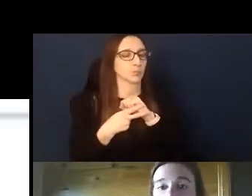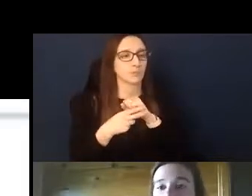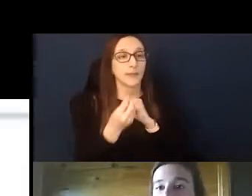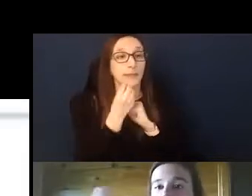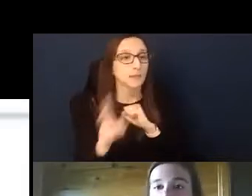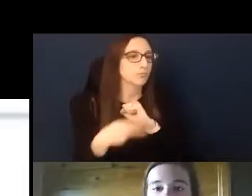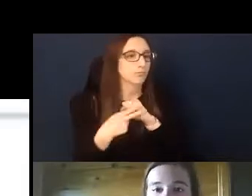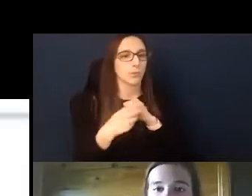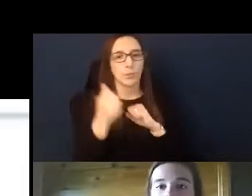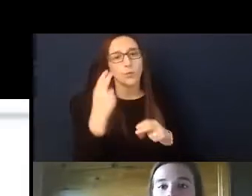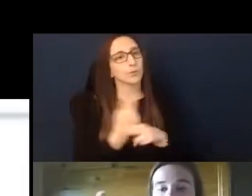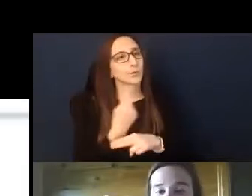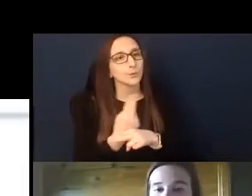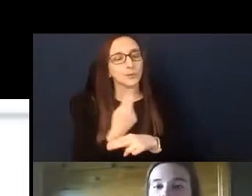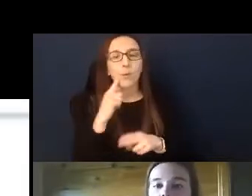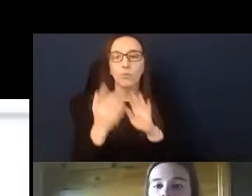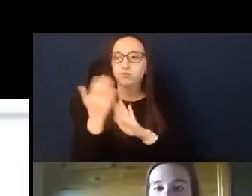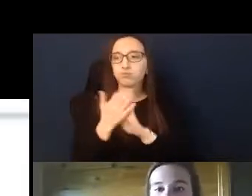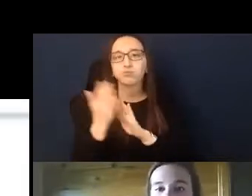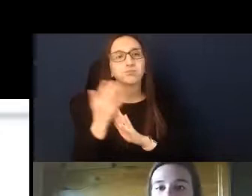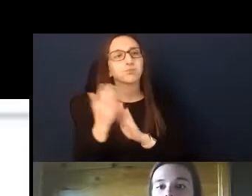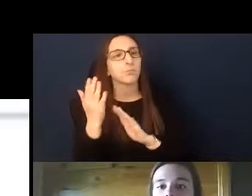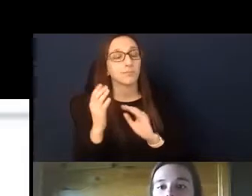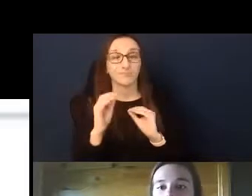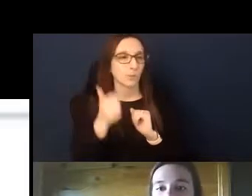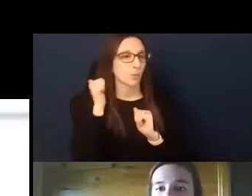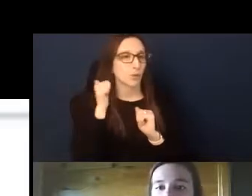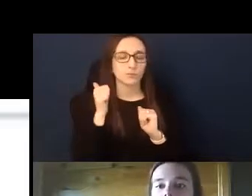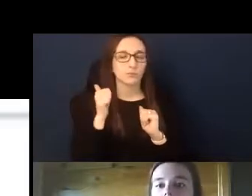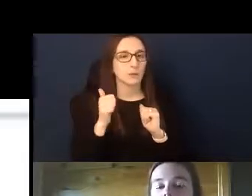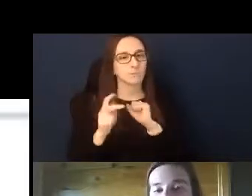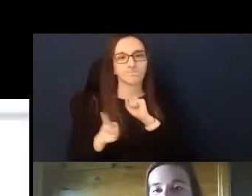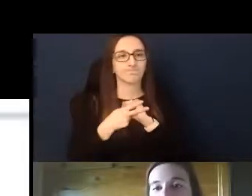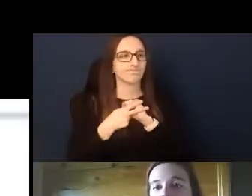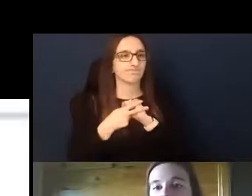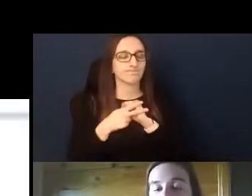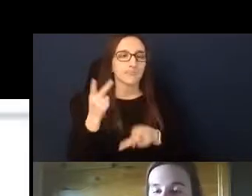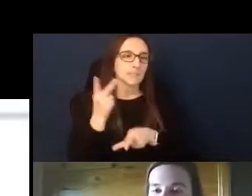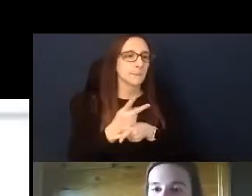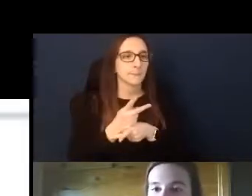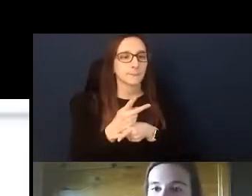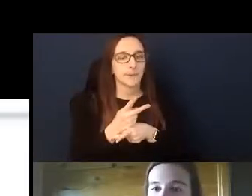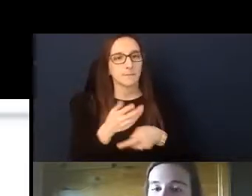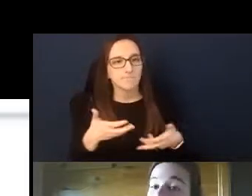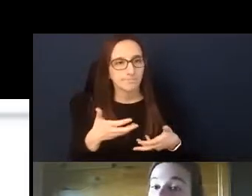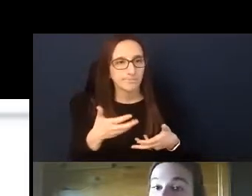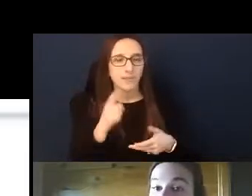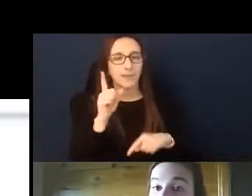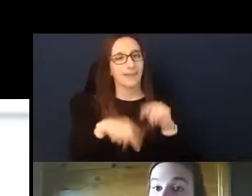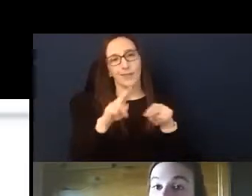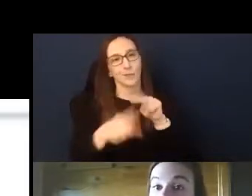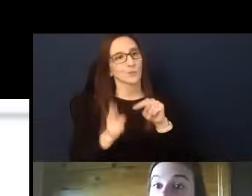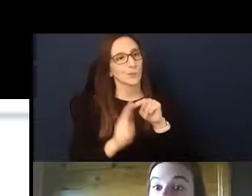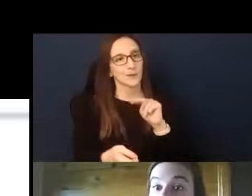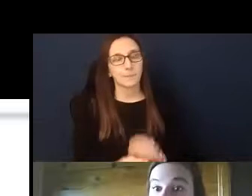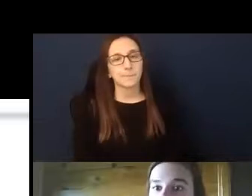to use, to burn it, to keep going, to help you feel good, lose weight, it makes it so you hold on to it and you actually gain weight with